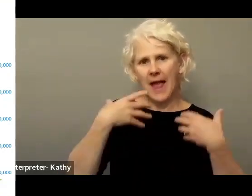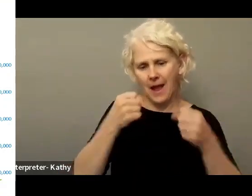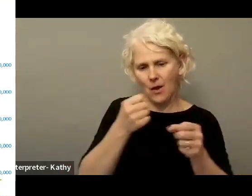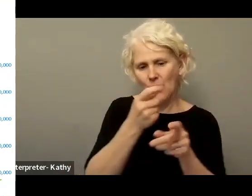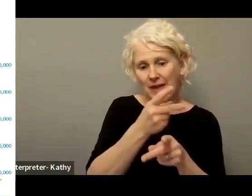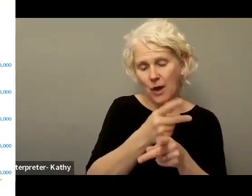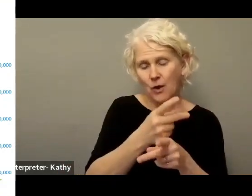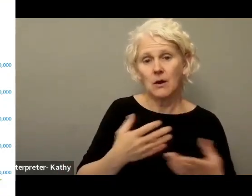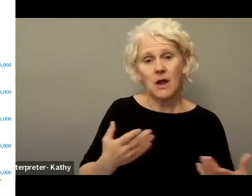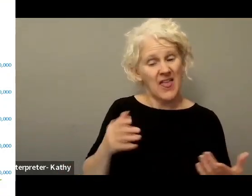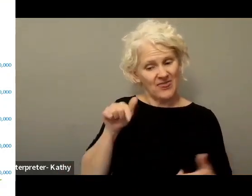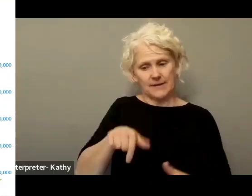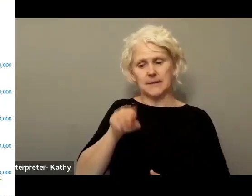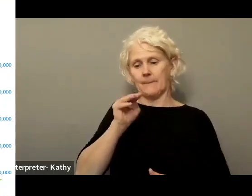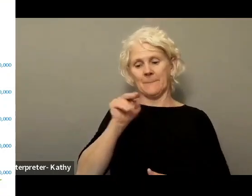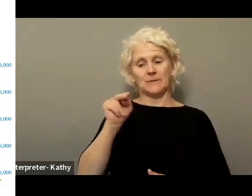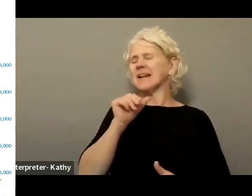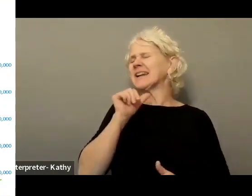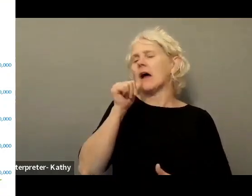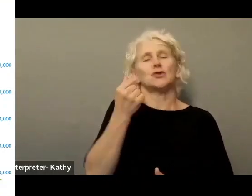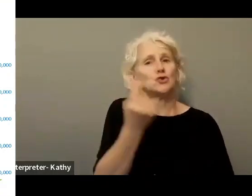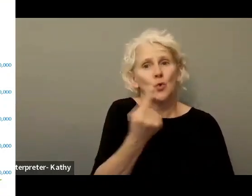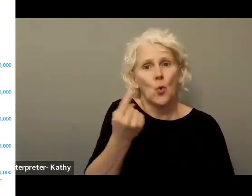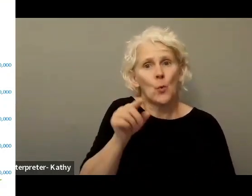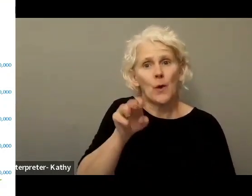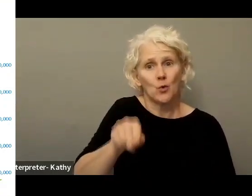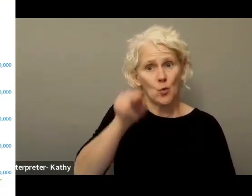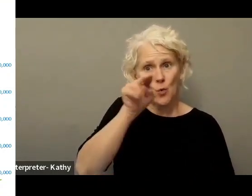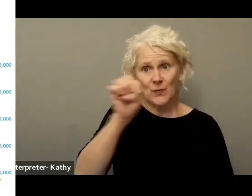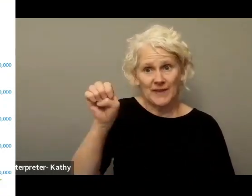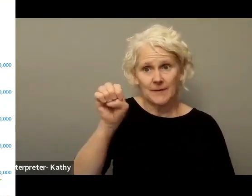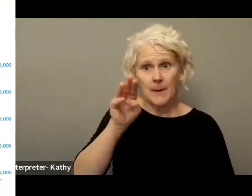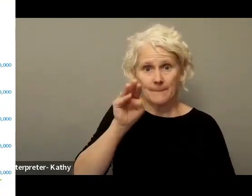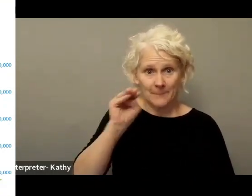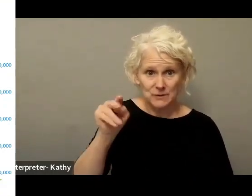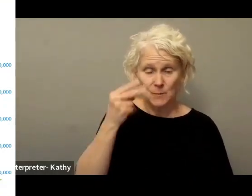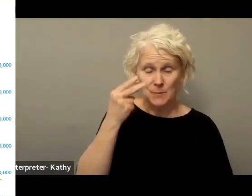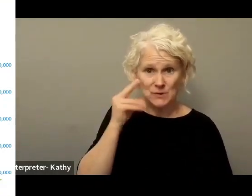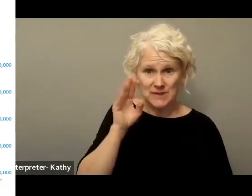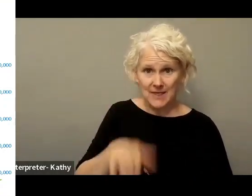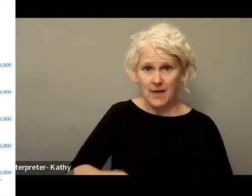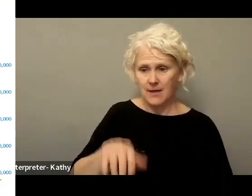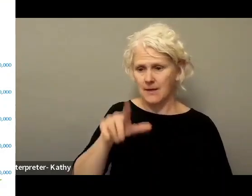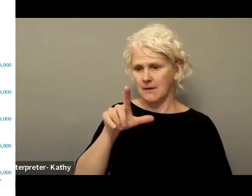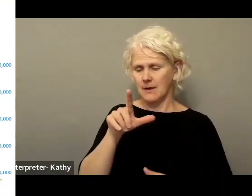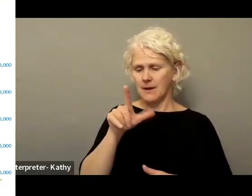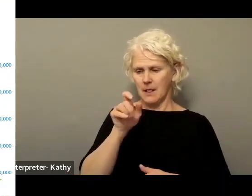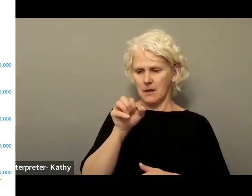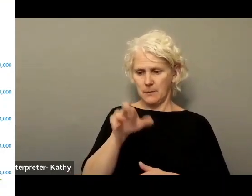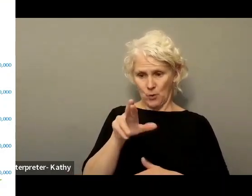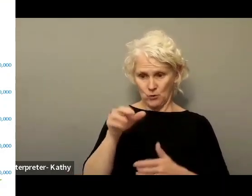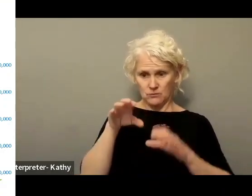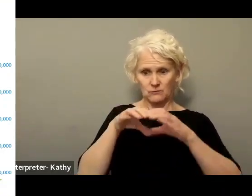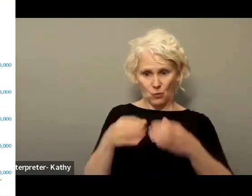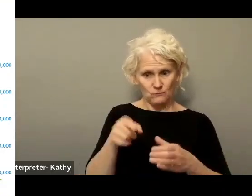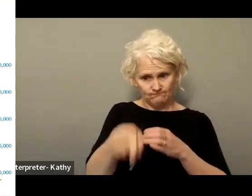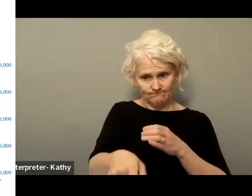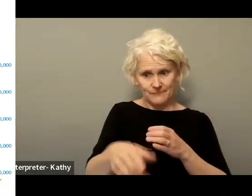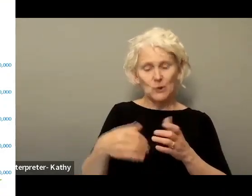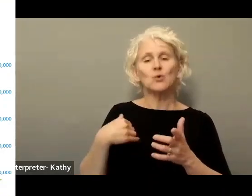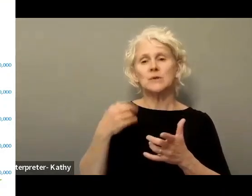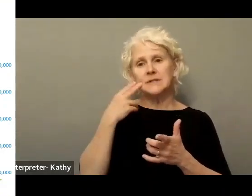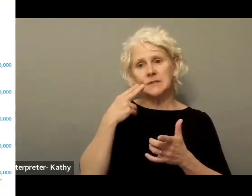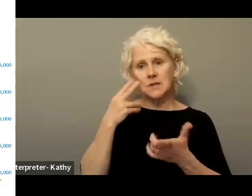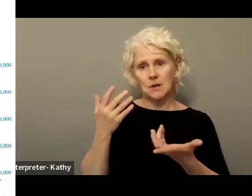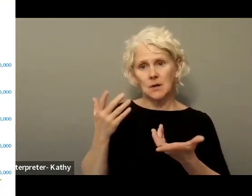And this is Minnesota. It's not Northeast Minnesota, but when you look at that labor force trend, you guys are going to need more people in your labor force. So I would